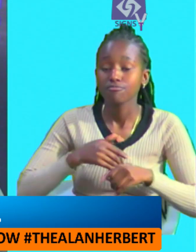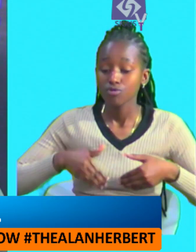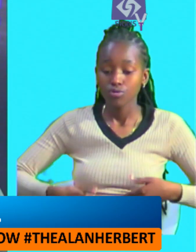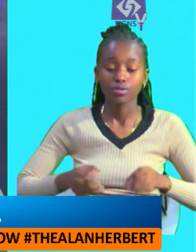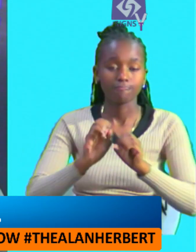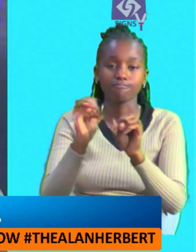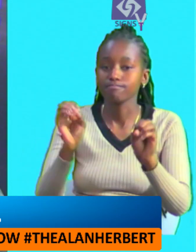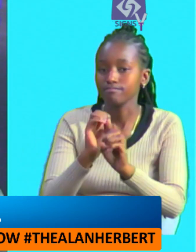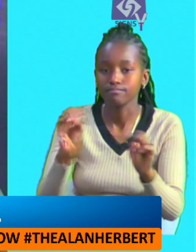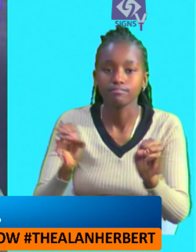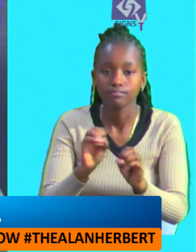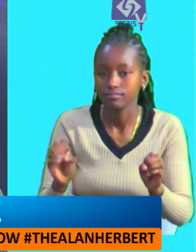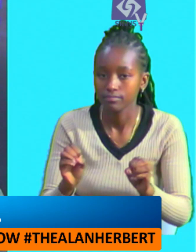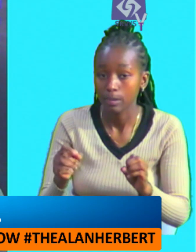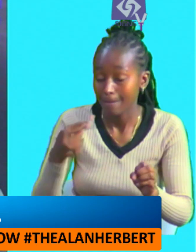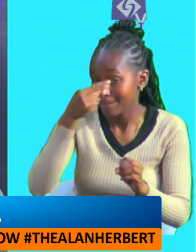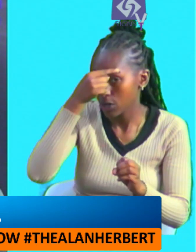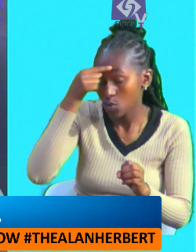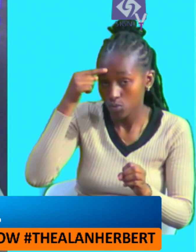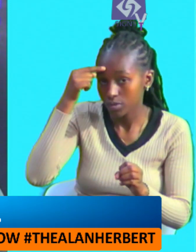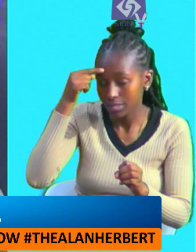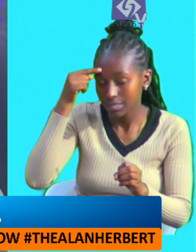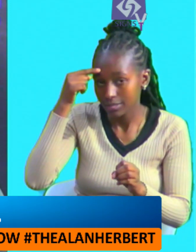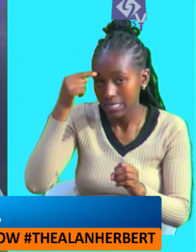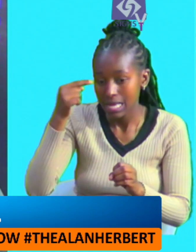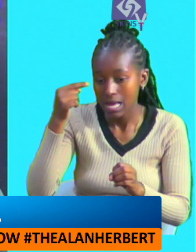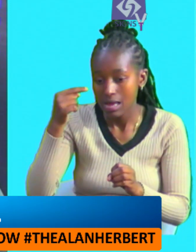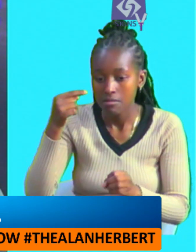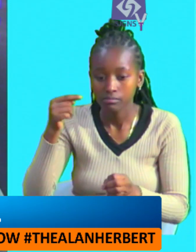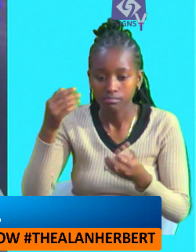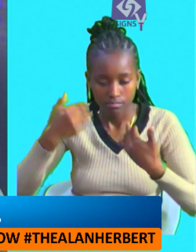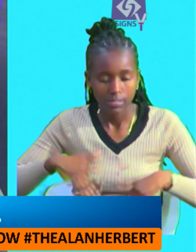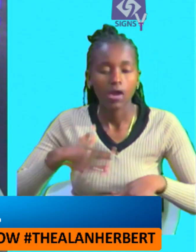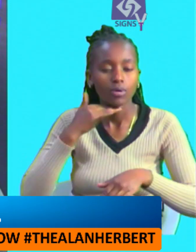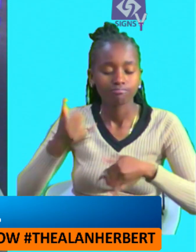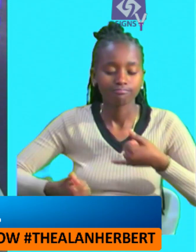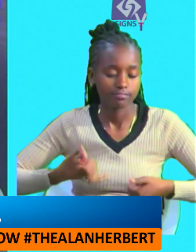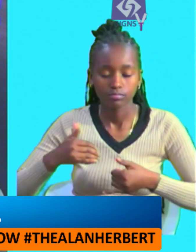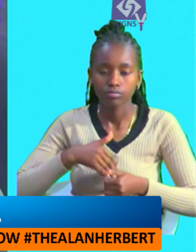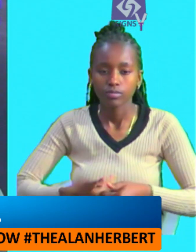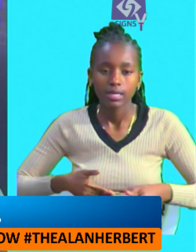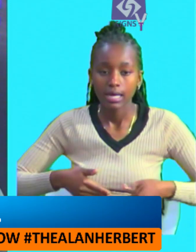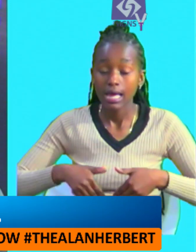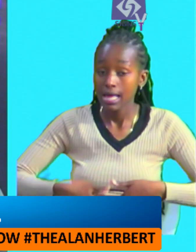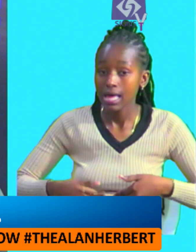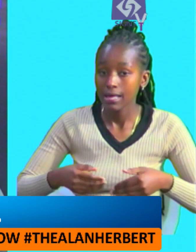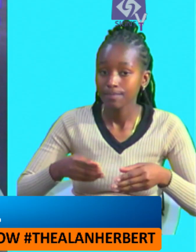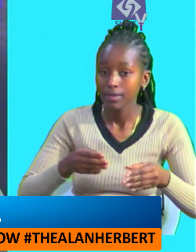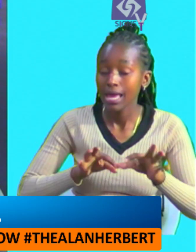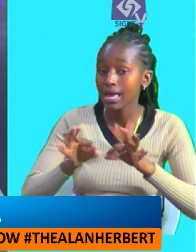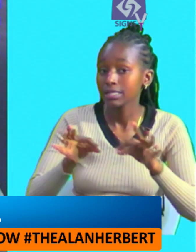kwa nikimsumbua. But kutoka niambia start living life. Nipigeni